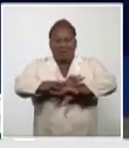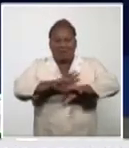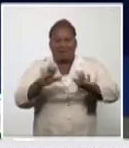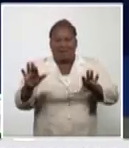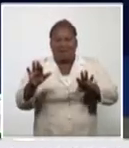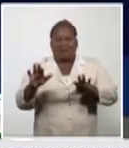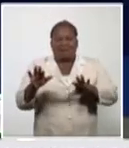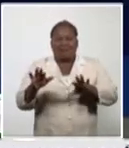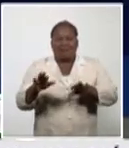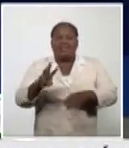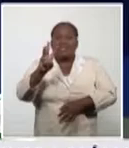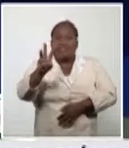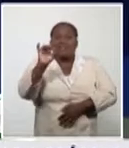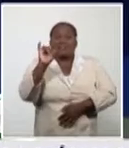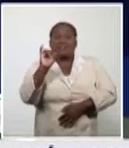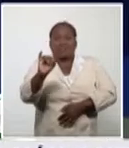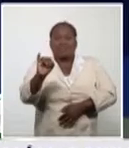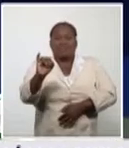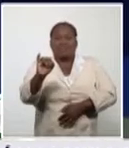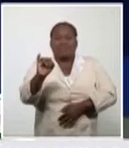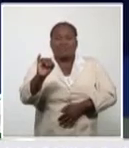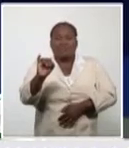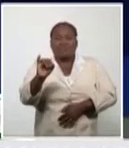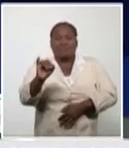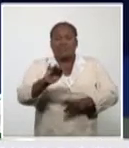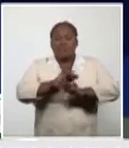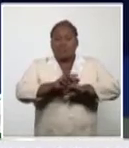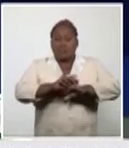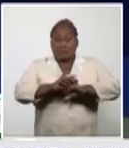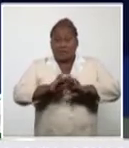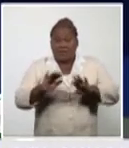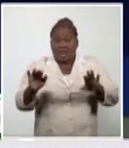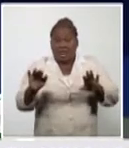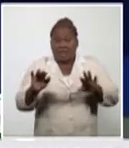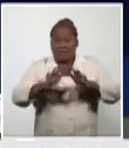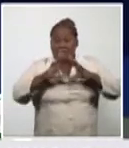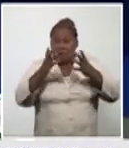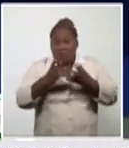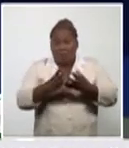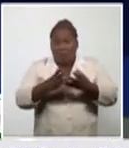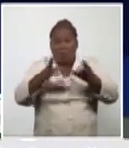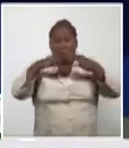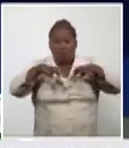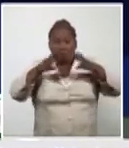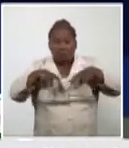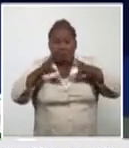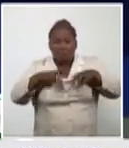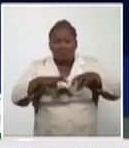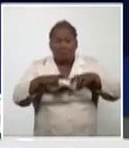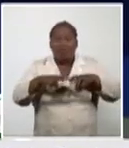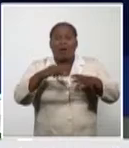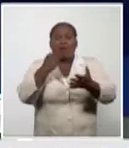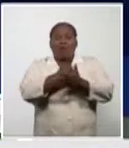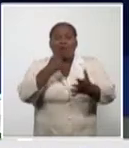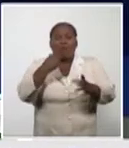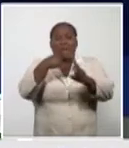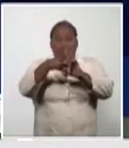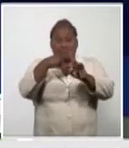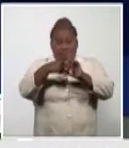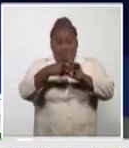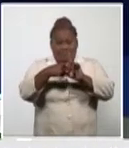Of all of the confirmed cases in our country thus far, 1,420 were contacts of previously confirmed cases,